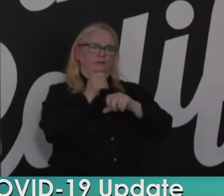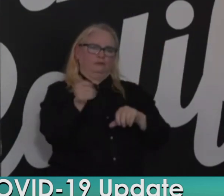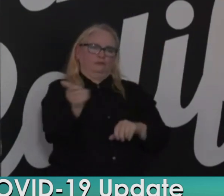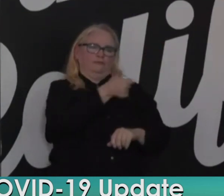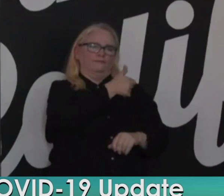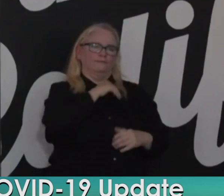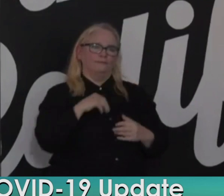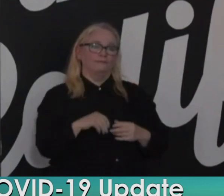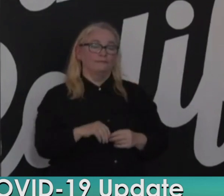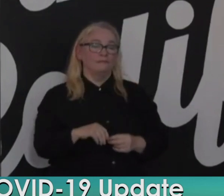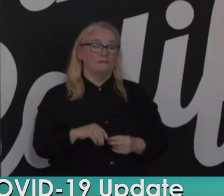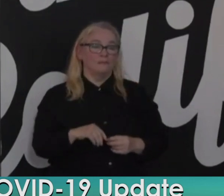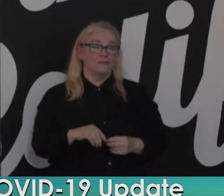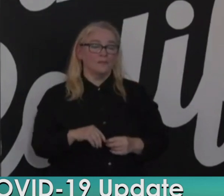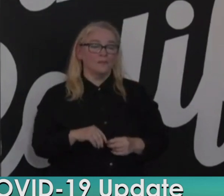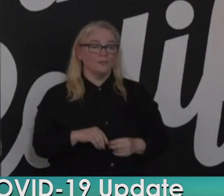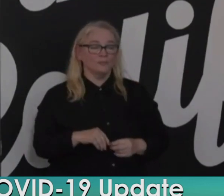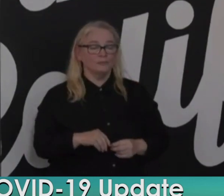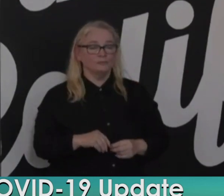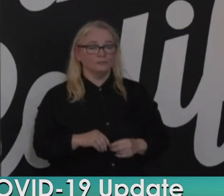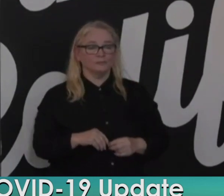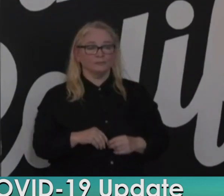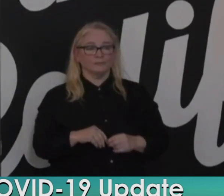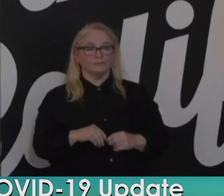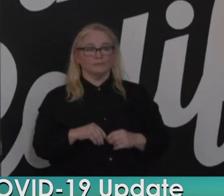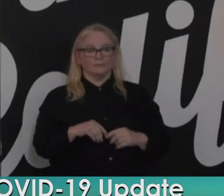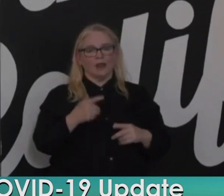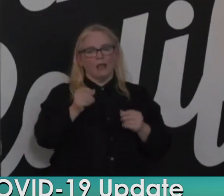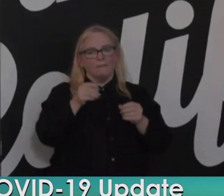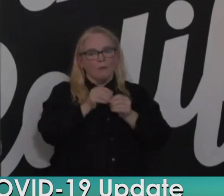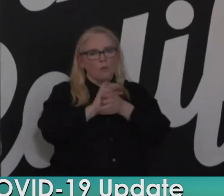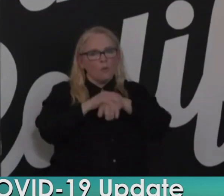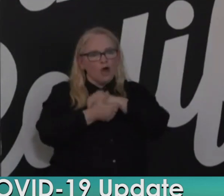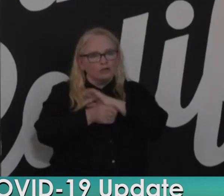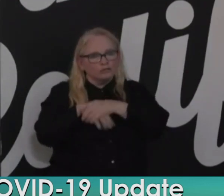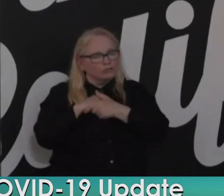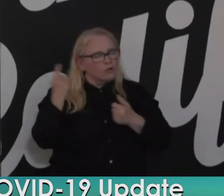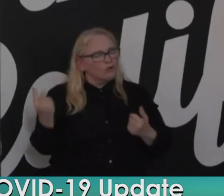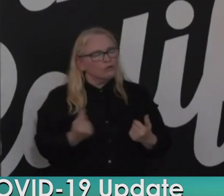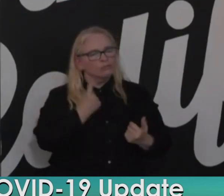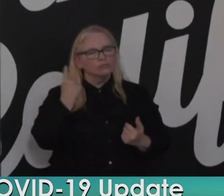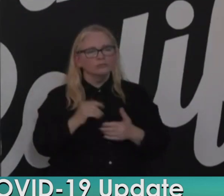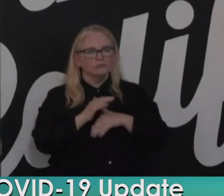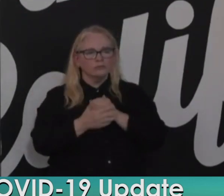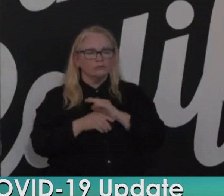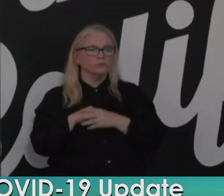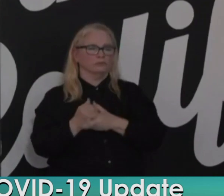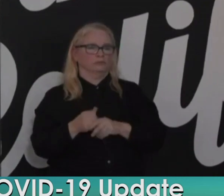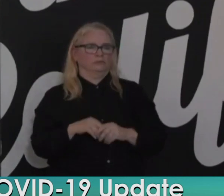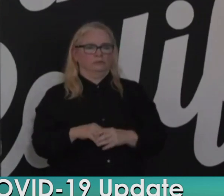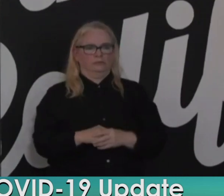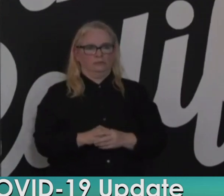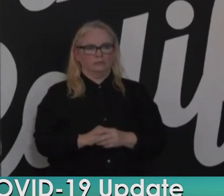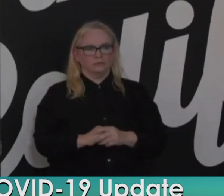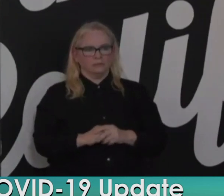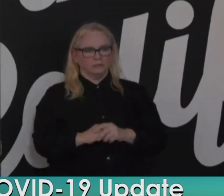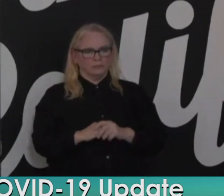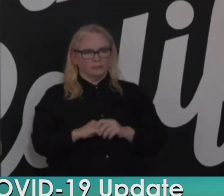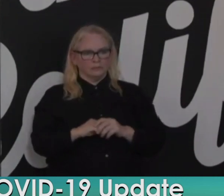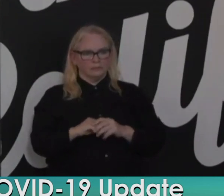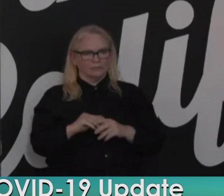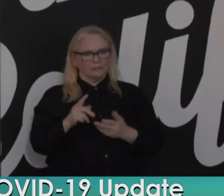always washing your hands and that we are always using the right sanitation supplies in